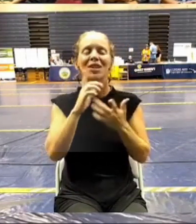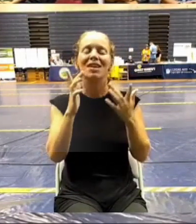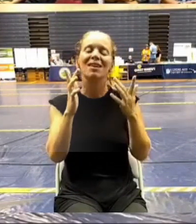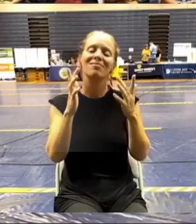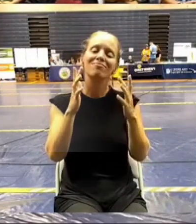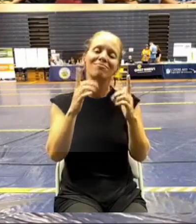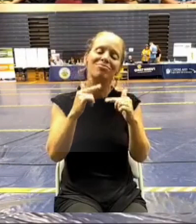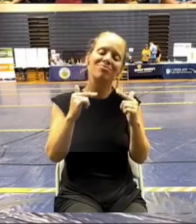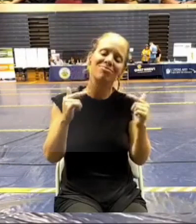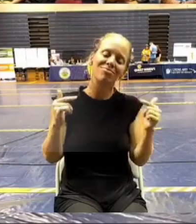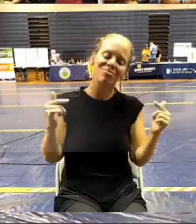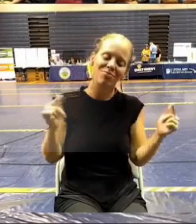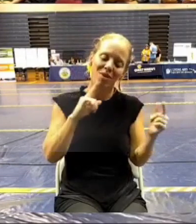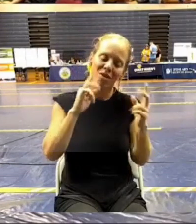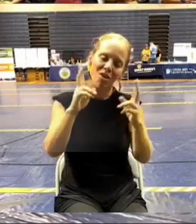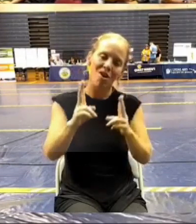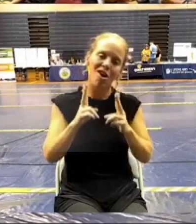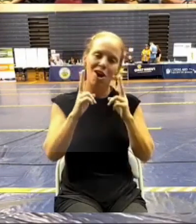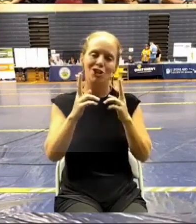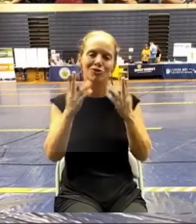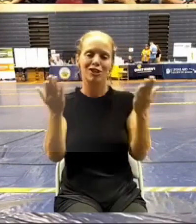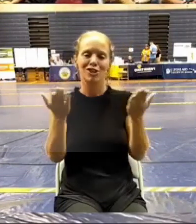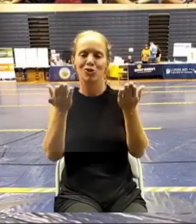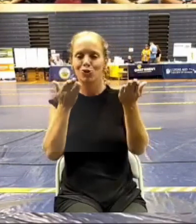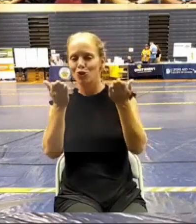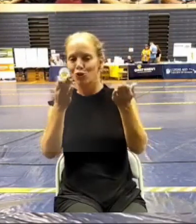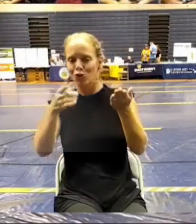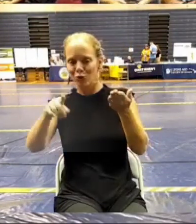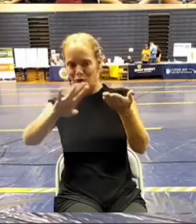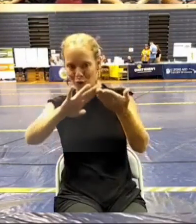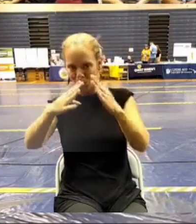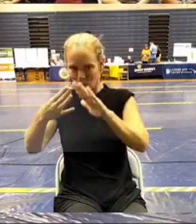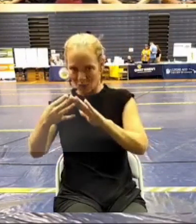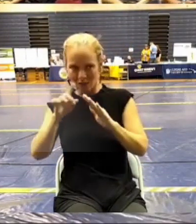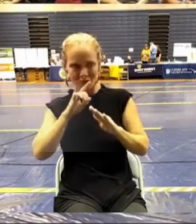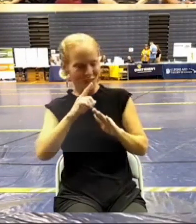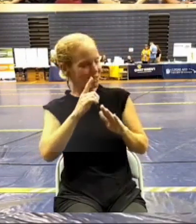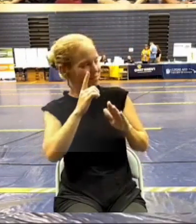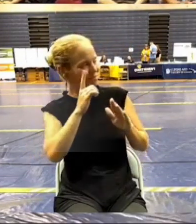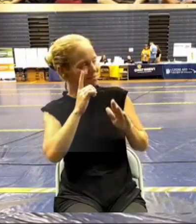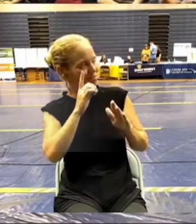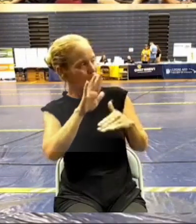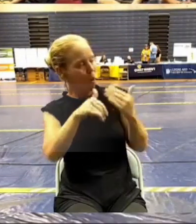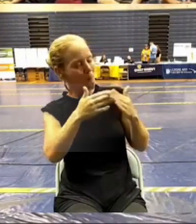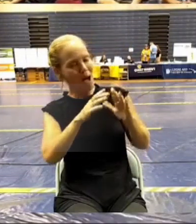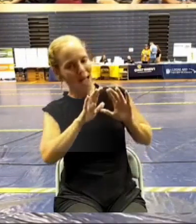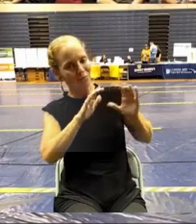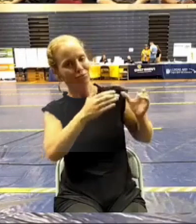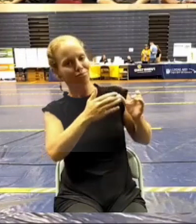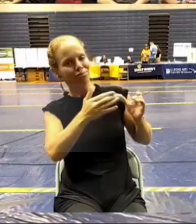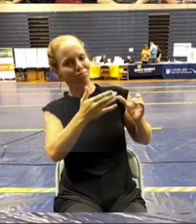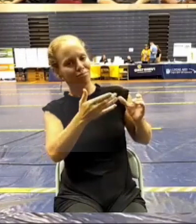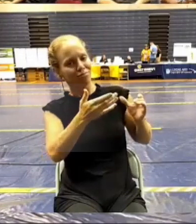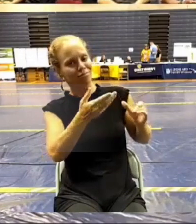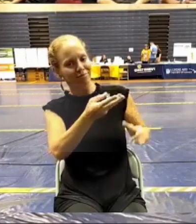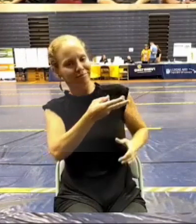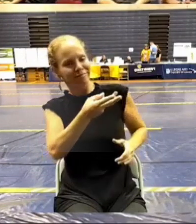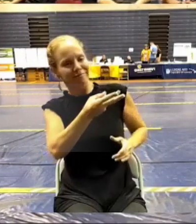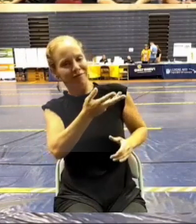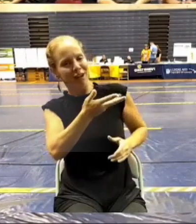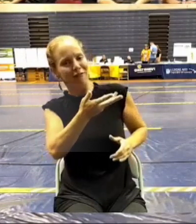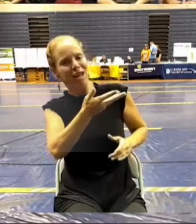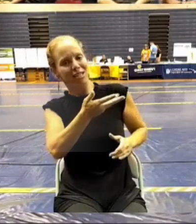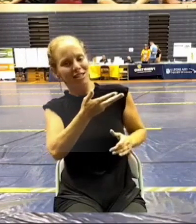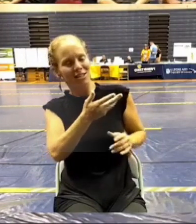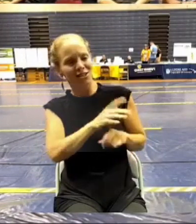on. And again, it is an honor for me to be with all the five of us here. But again, even though we have our own